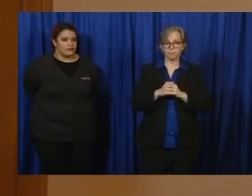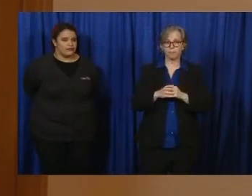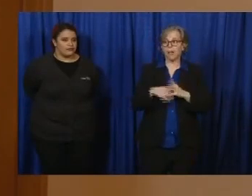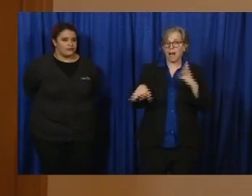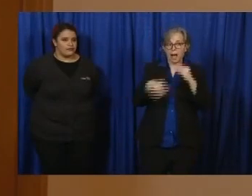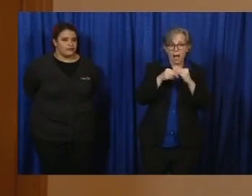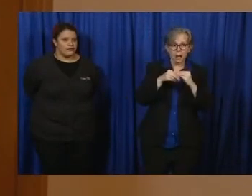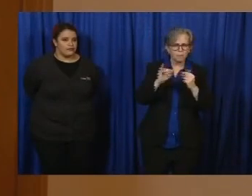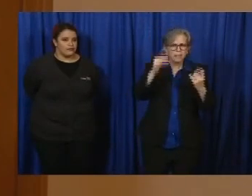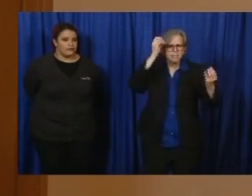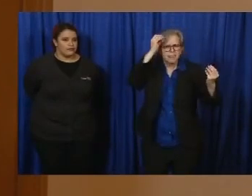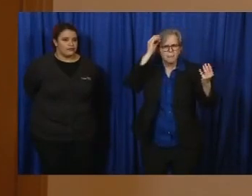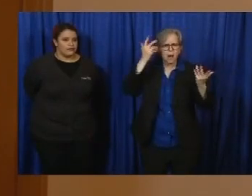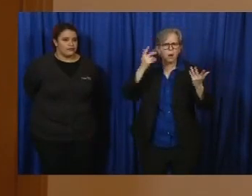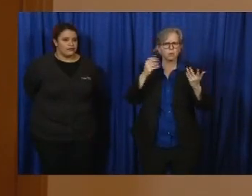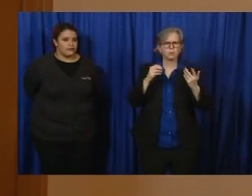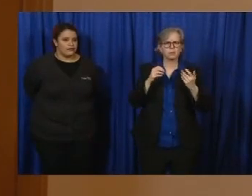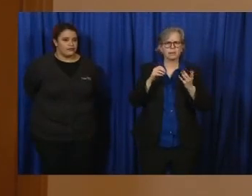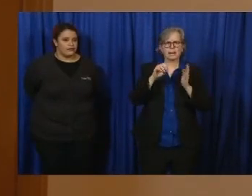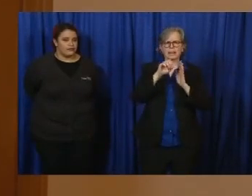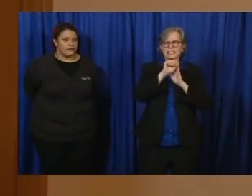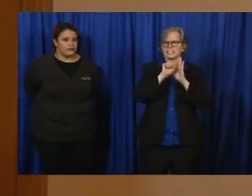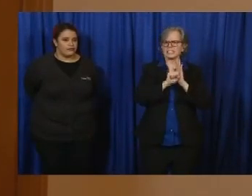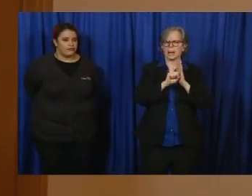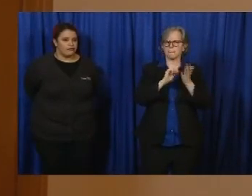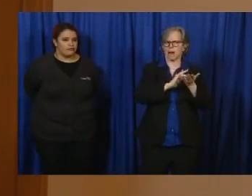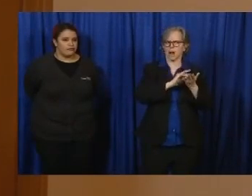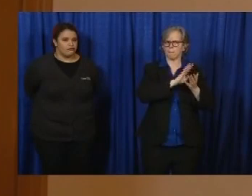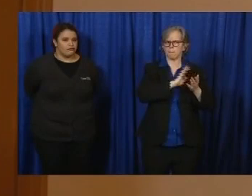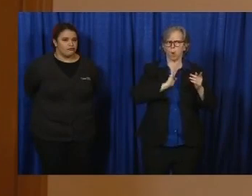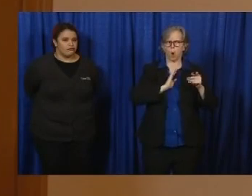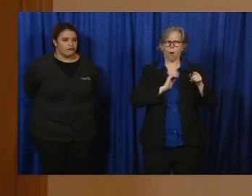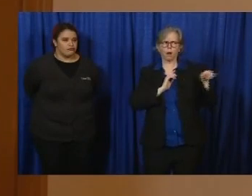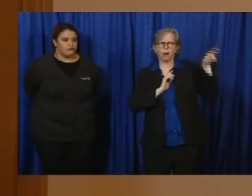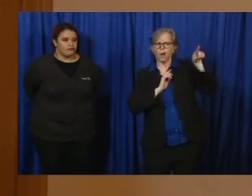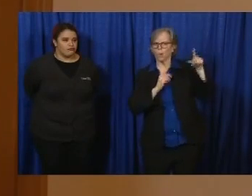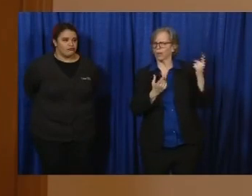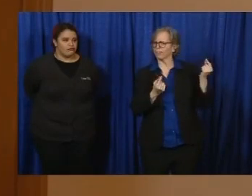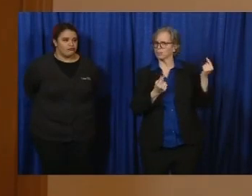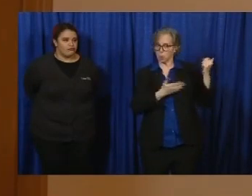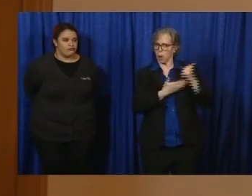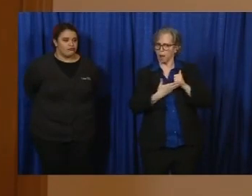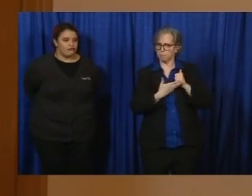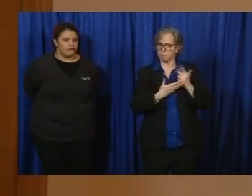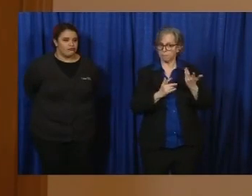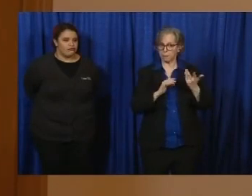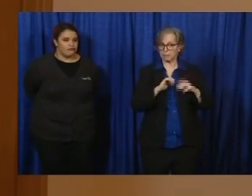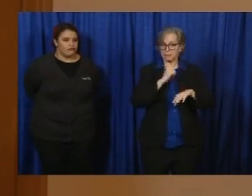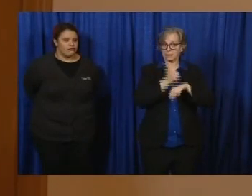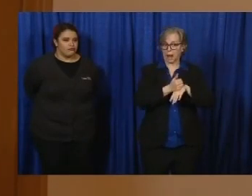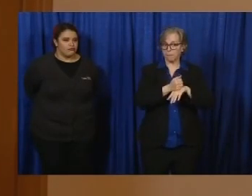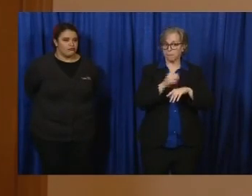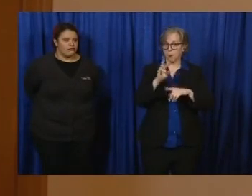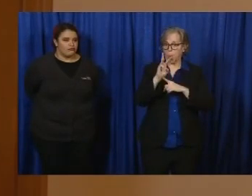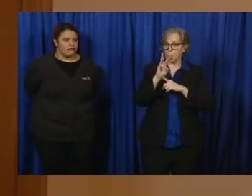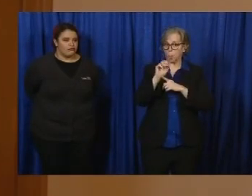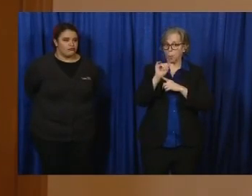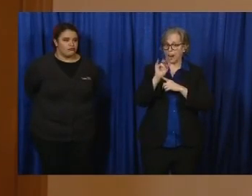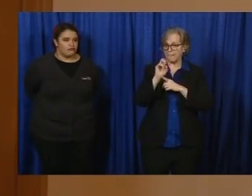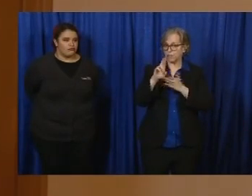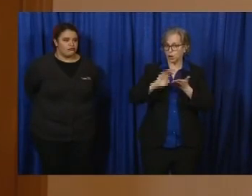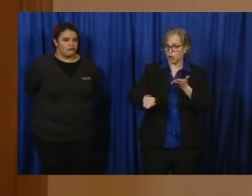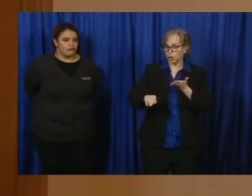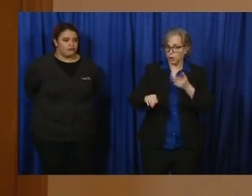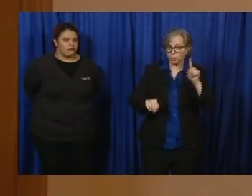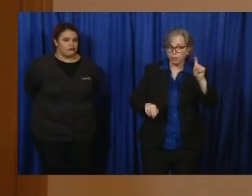like what our state medical board can do, whether we need to make any waivers. We're also graduating